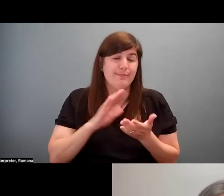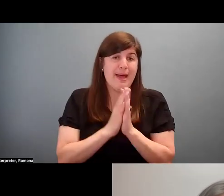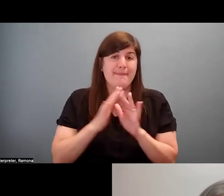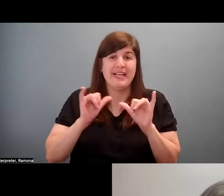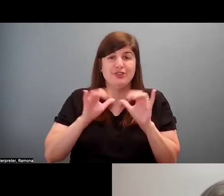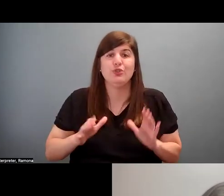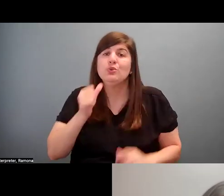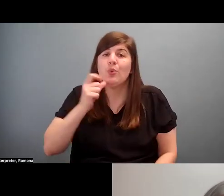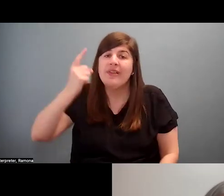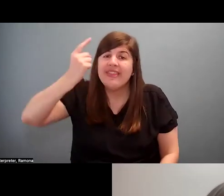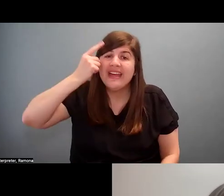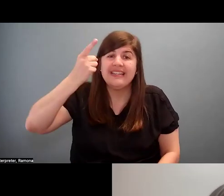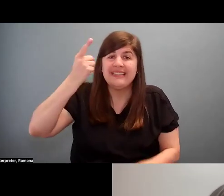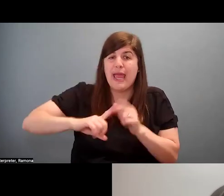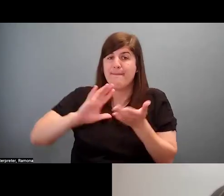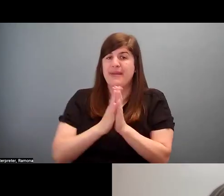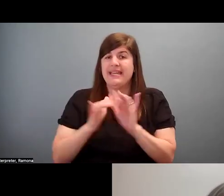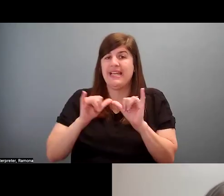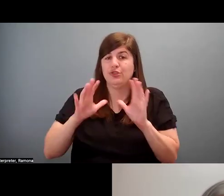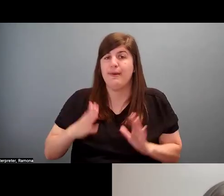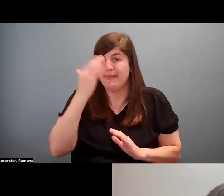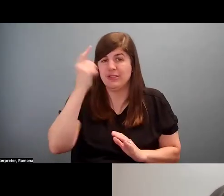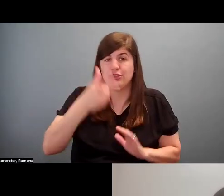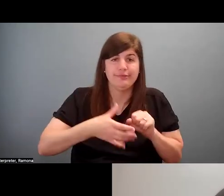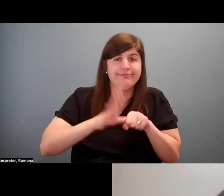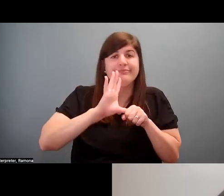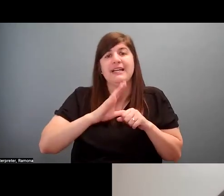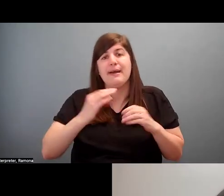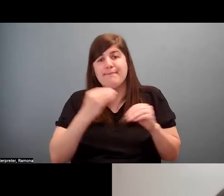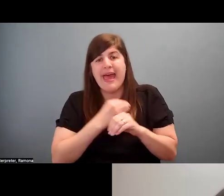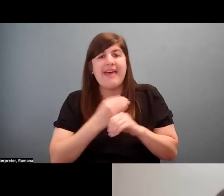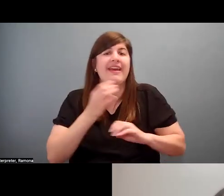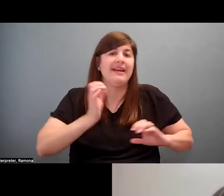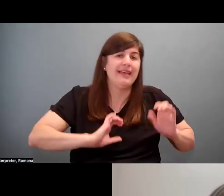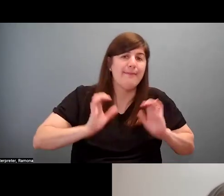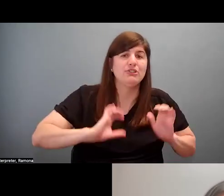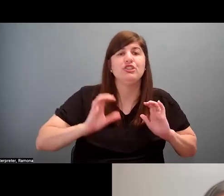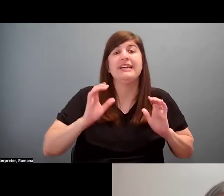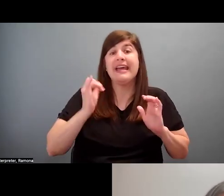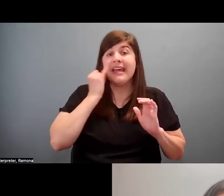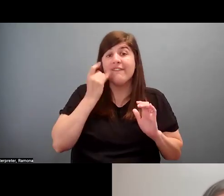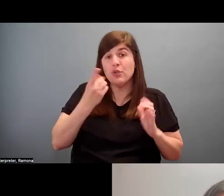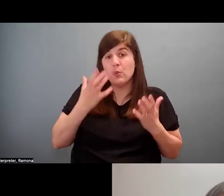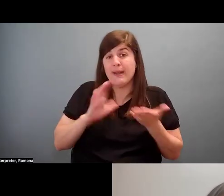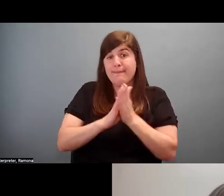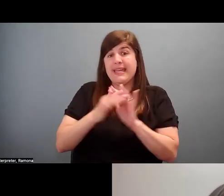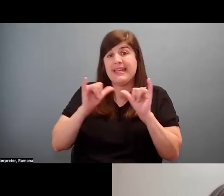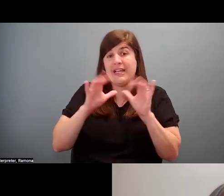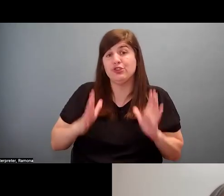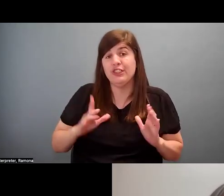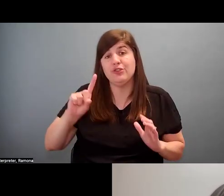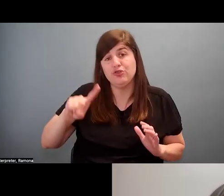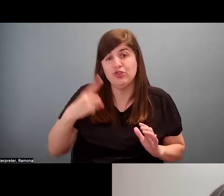don't think that you can't be an engineer because you're not good at math or you're not good at chemistry. If you want to be an engineer,